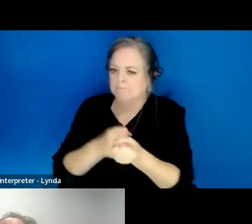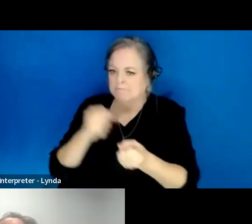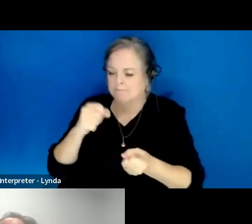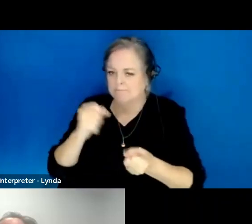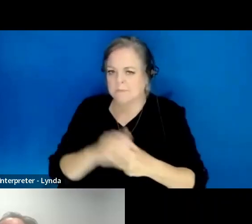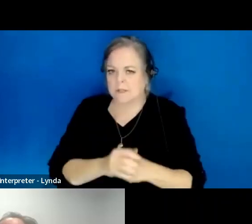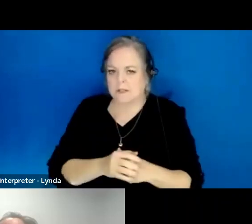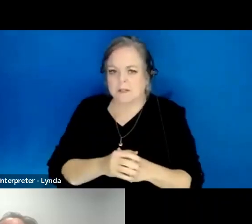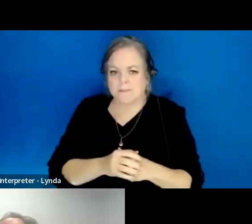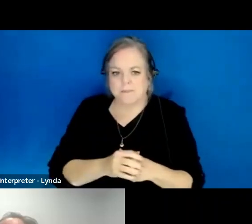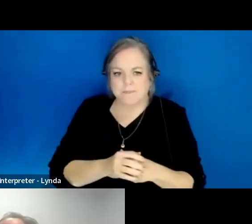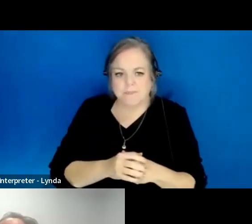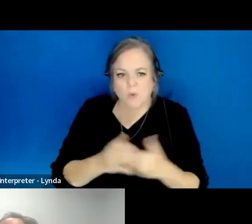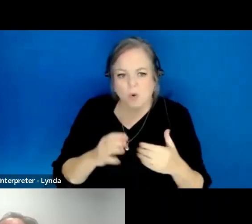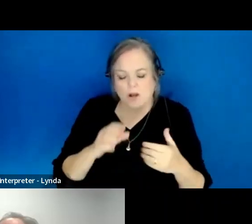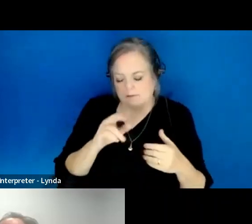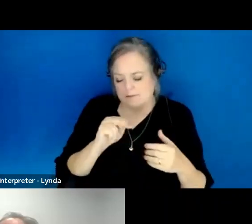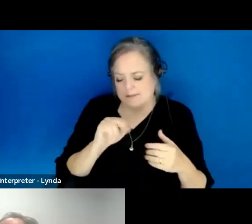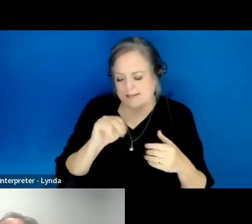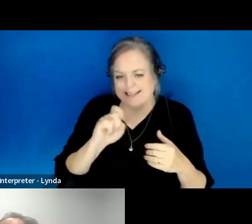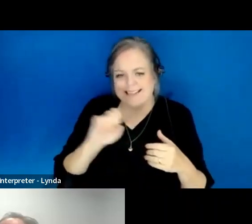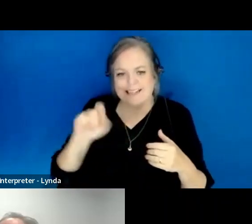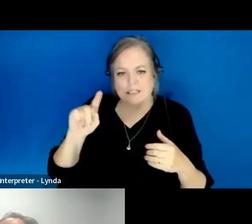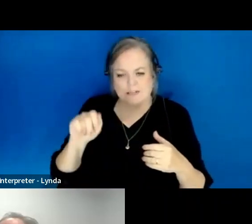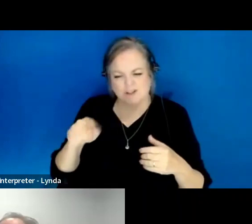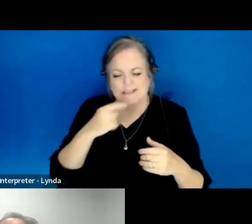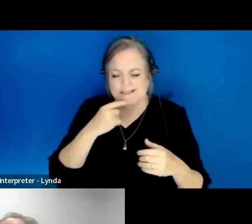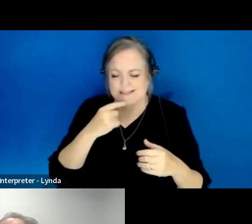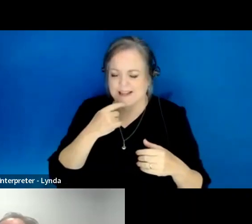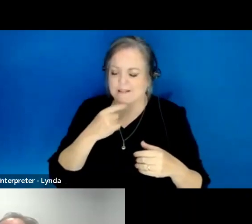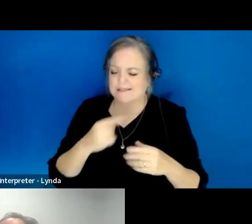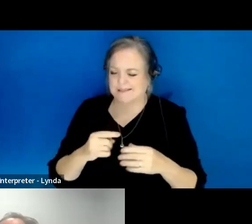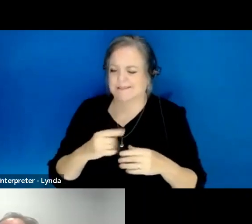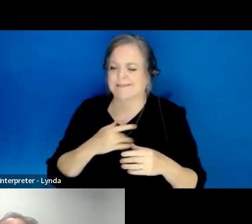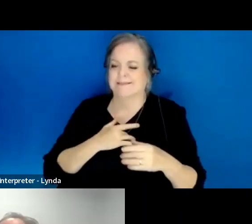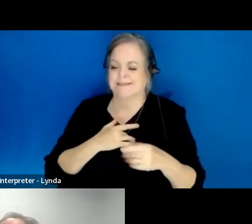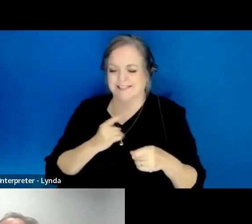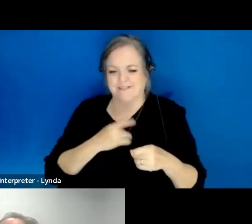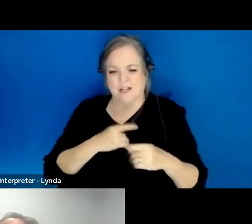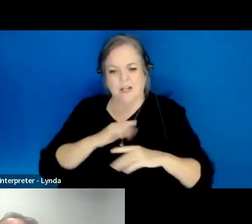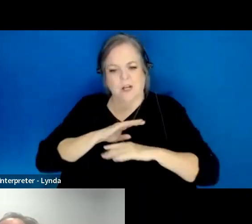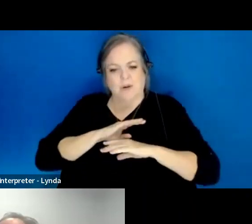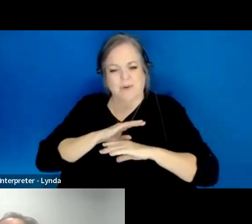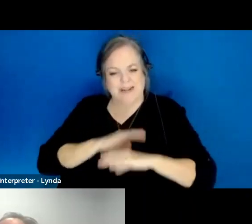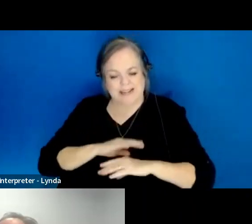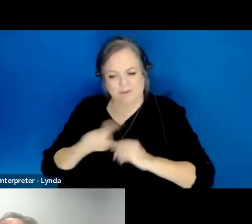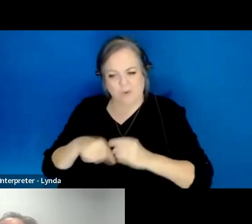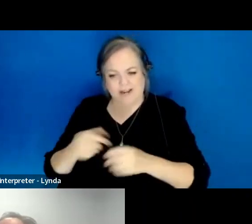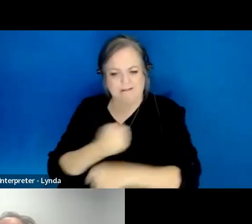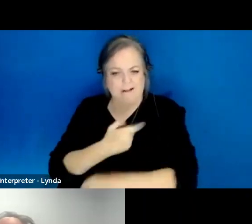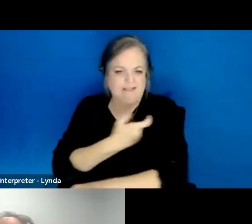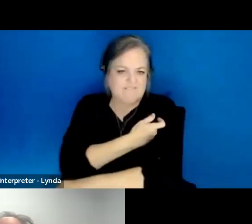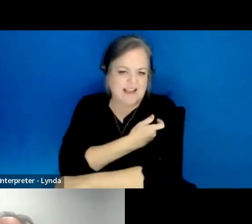What Nikita said really resonated with me. It was just a feeling of relief when I got the vaccine. In fact,